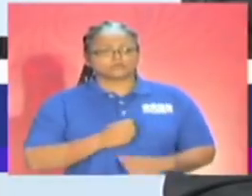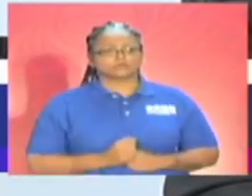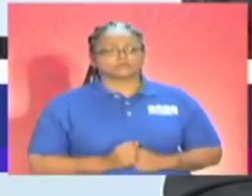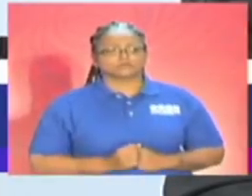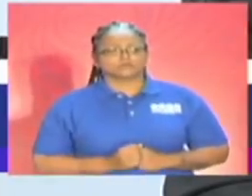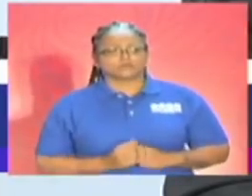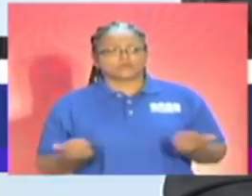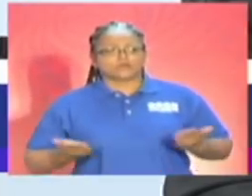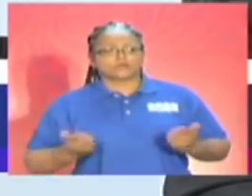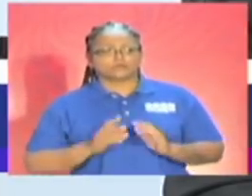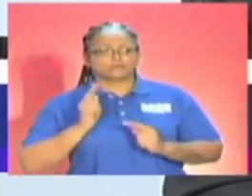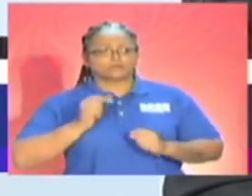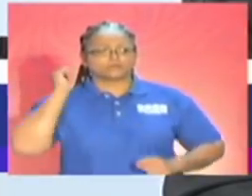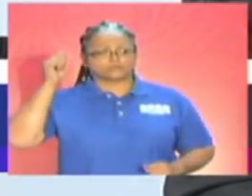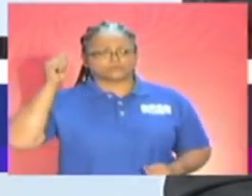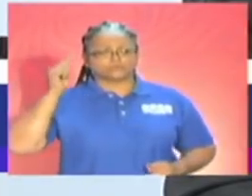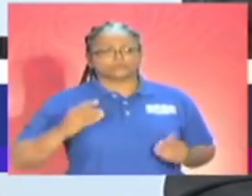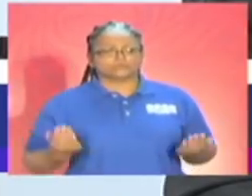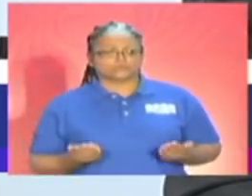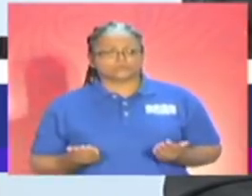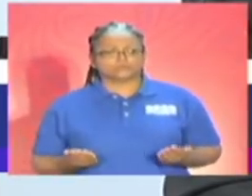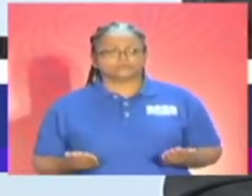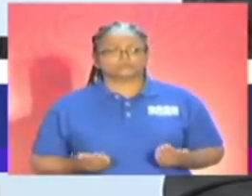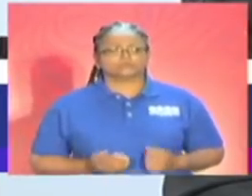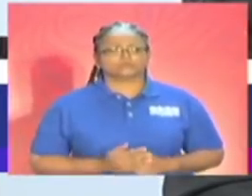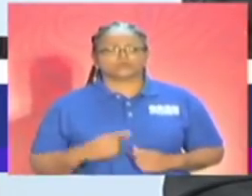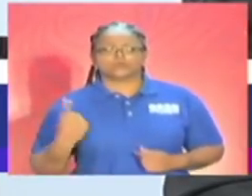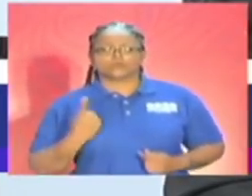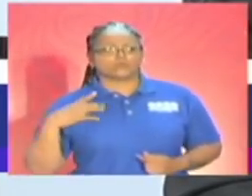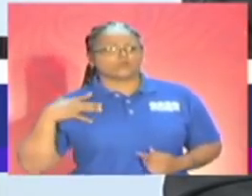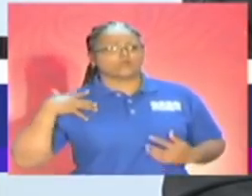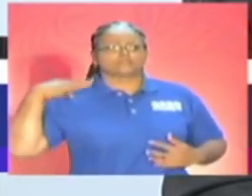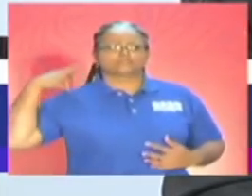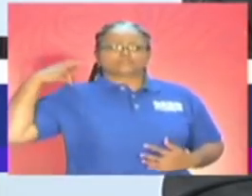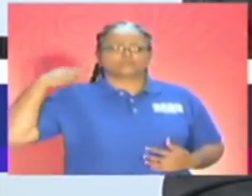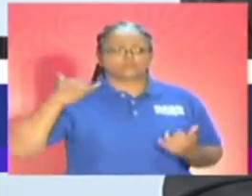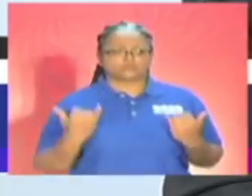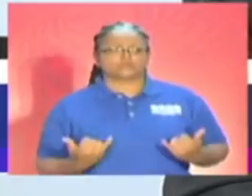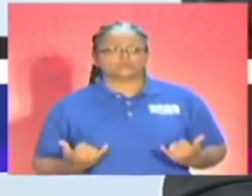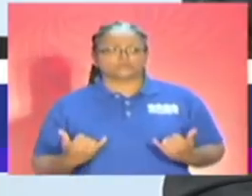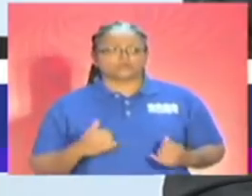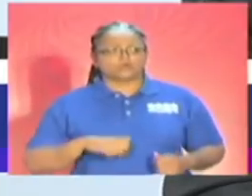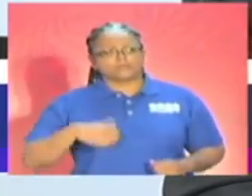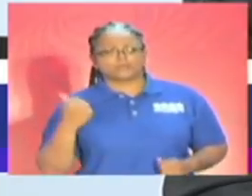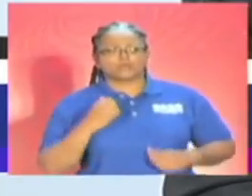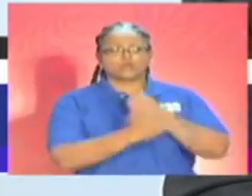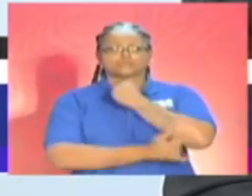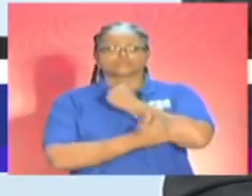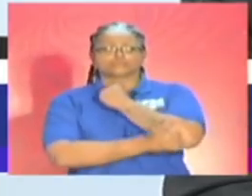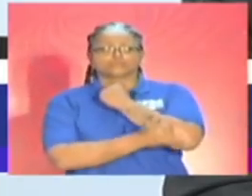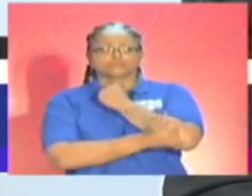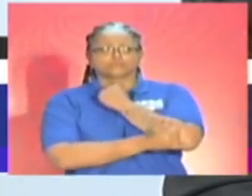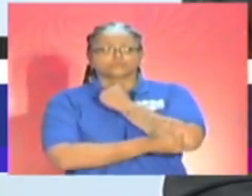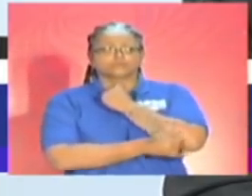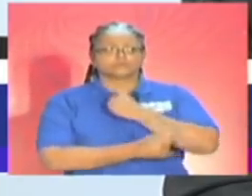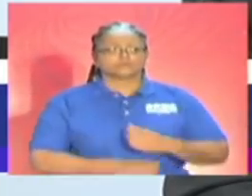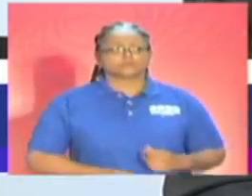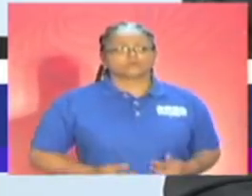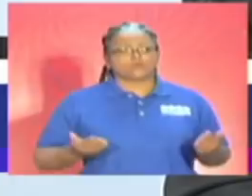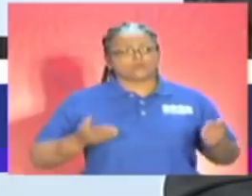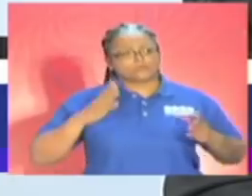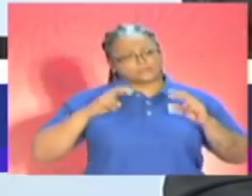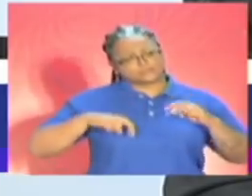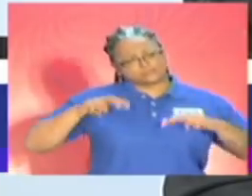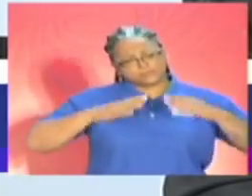at this point in time, the vaccines are still voluntary. In some other countries of the world, they are exploring the possibility of